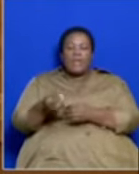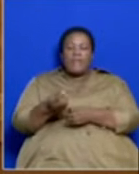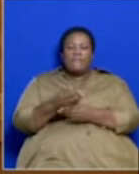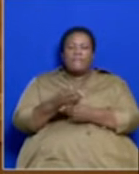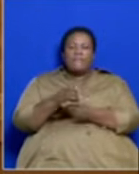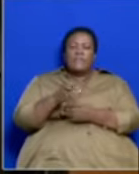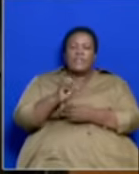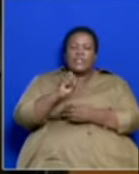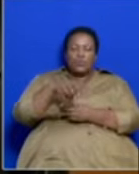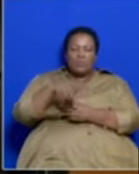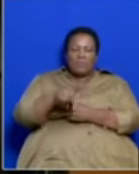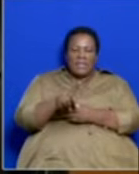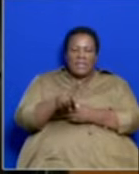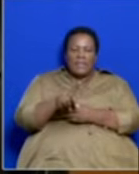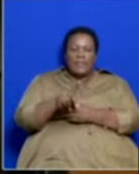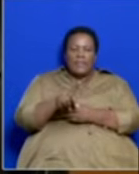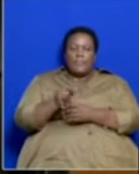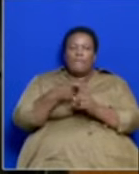2019,